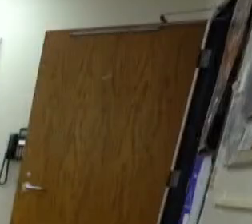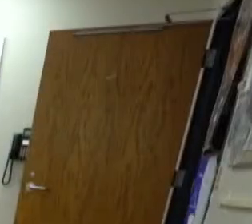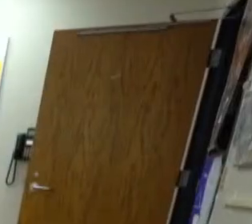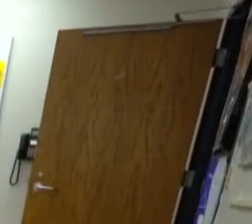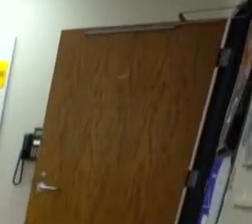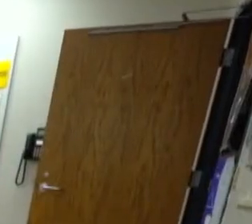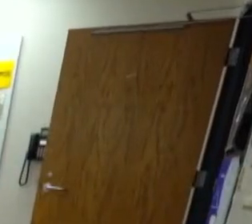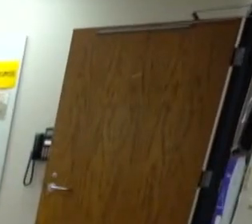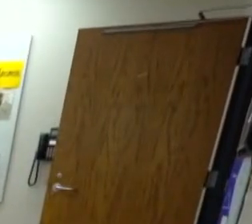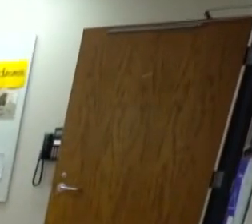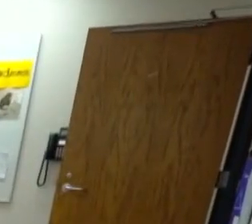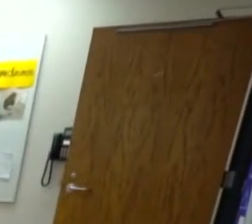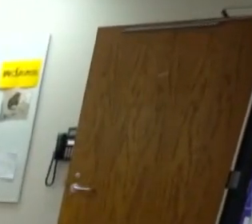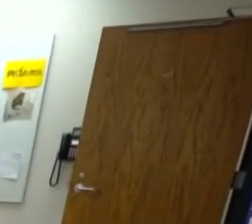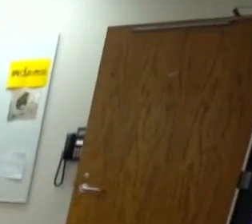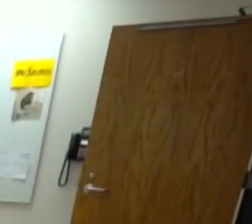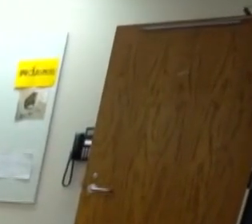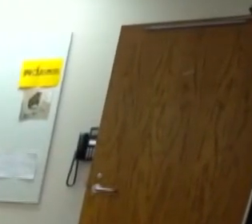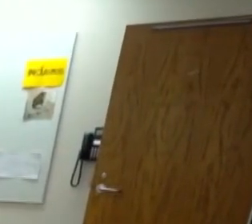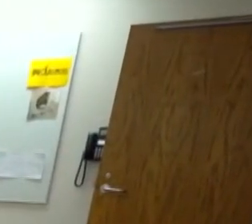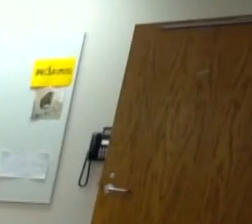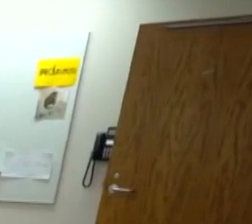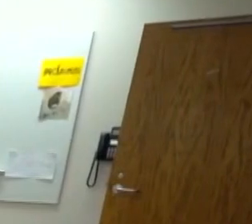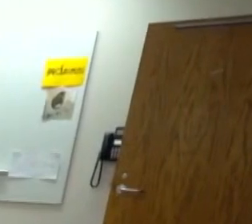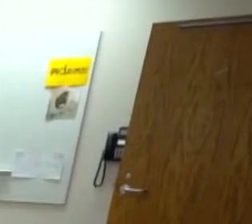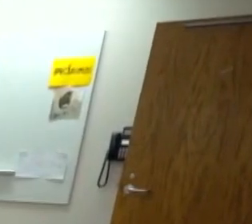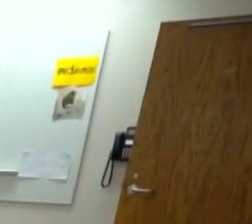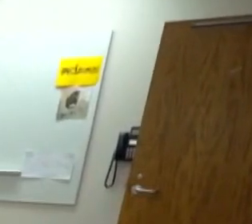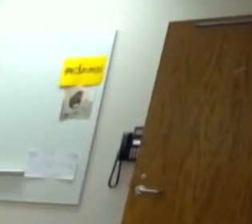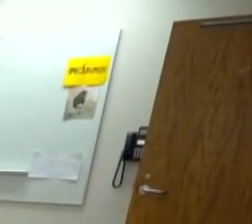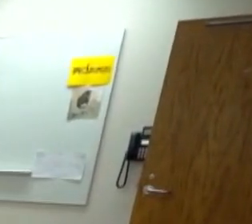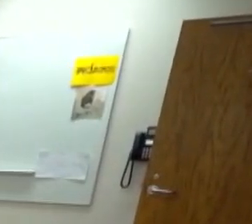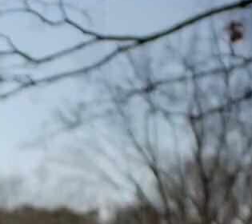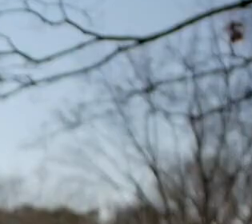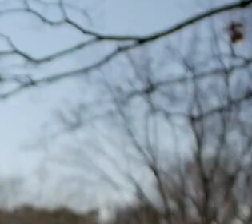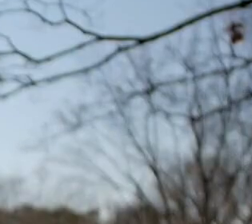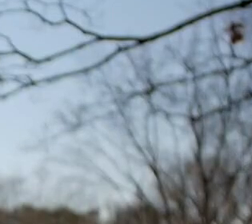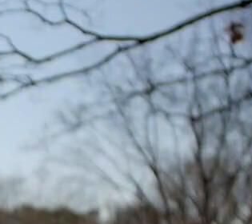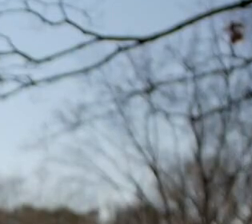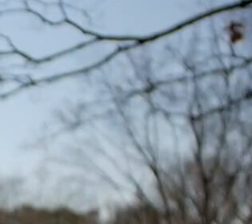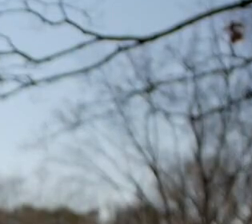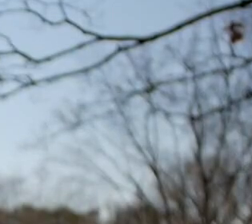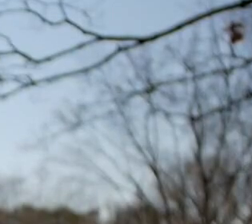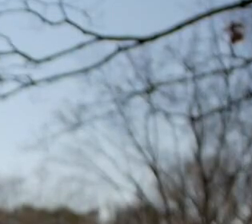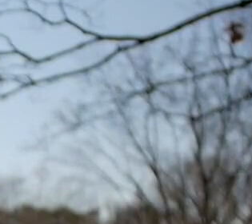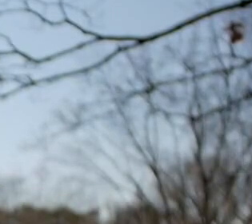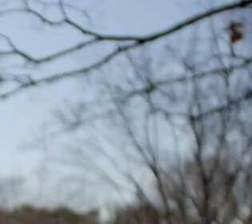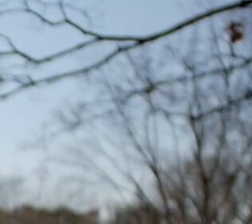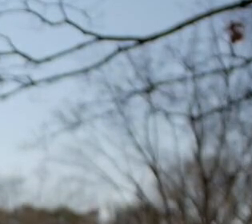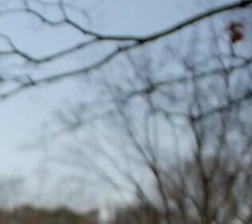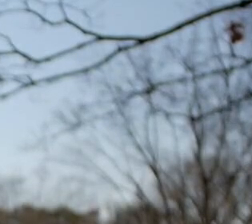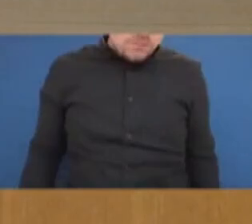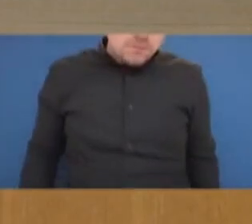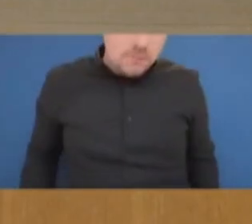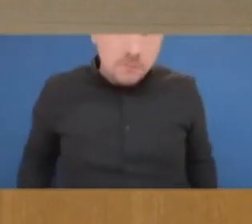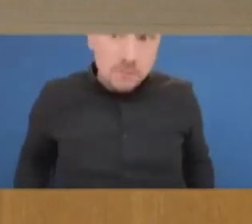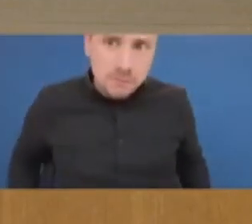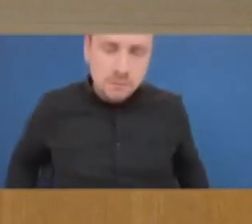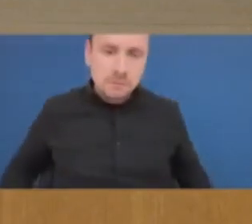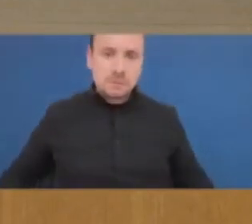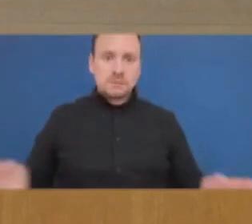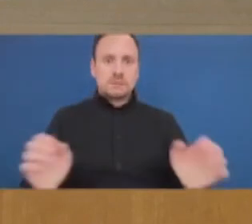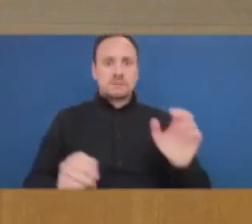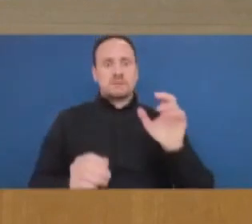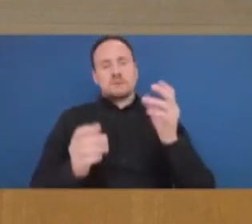$17.25. They say that would also include rewarding employees for years of service, totaling up to $37 million. Out of